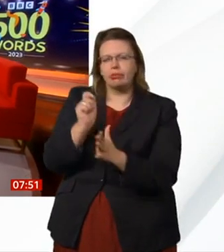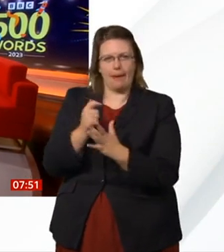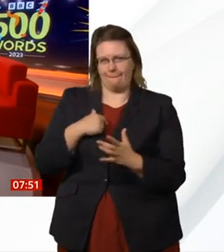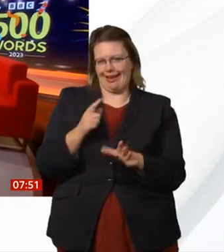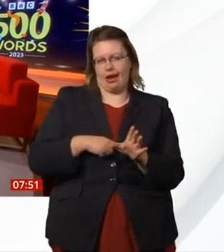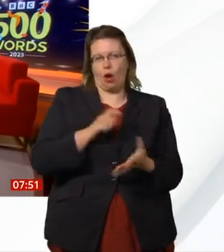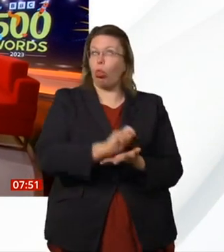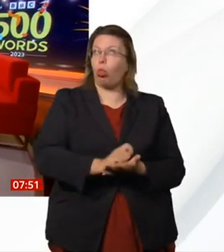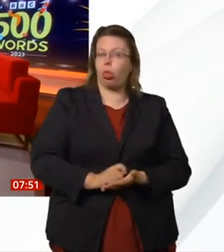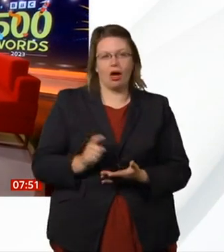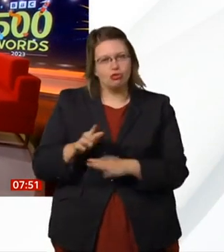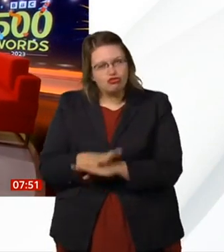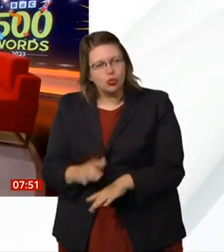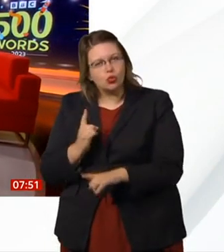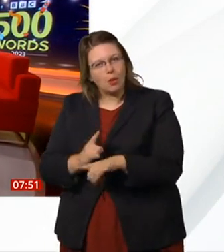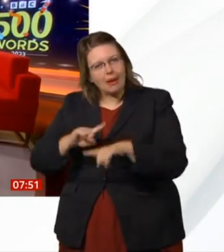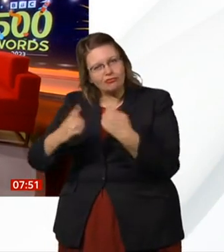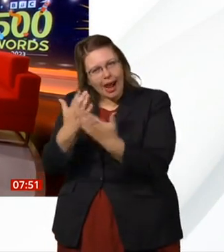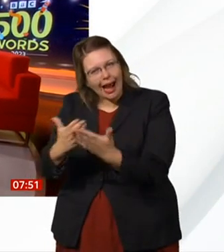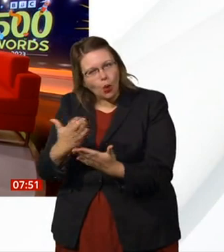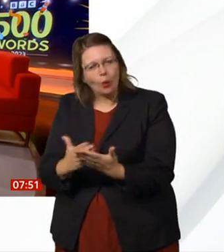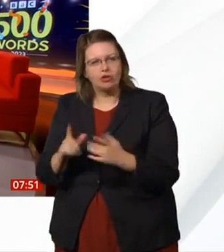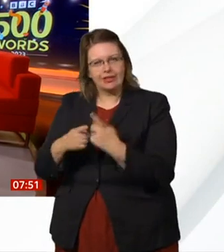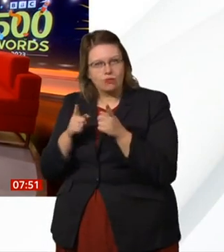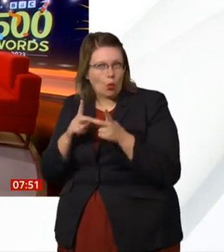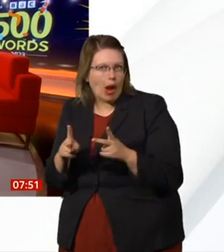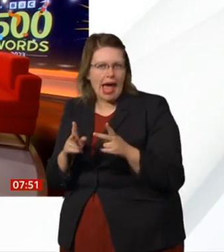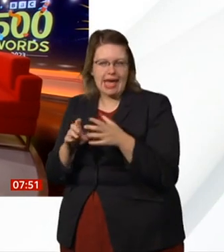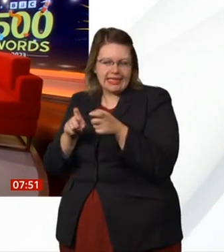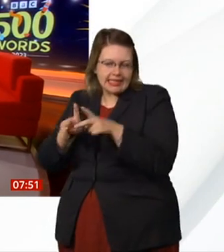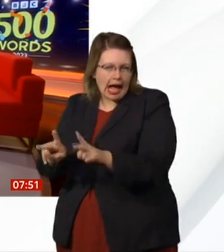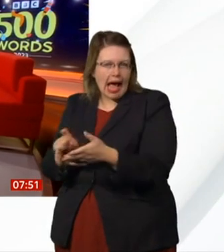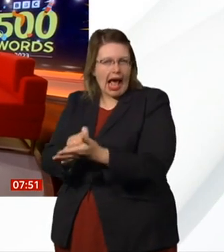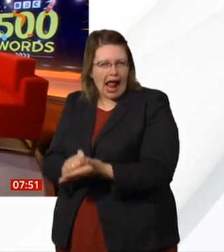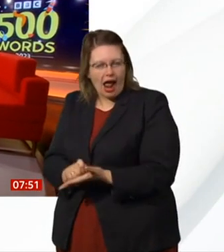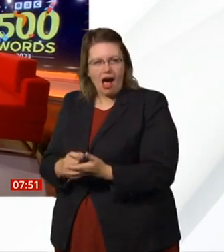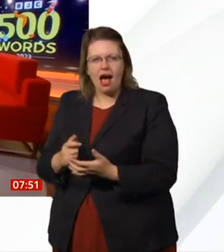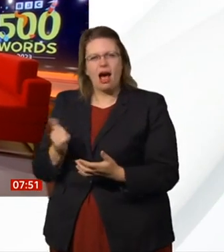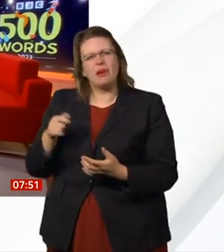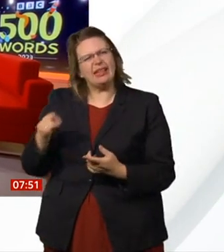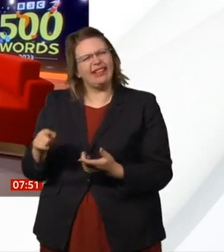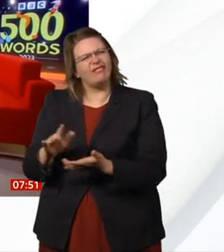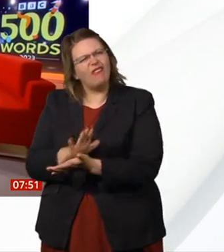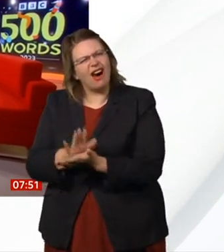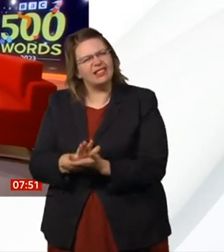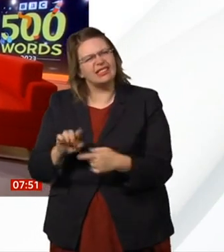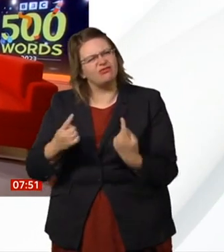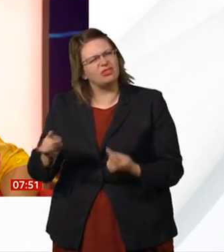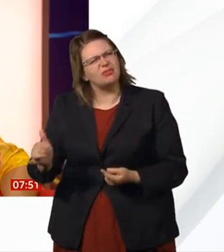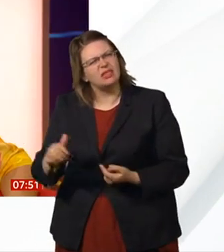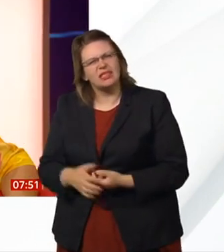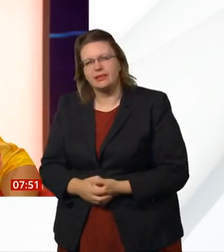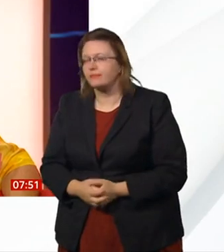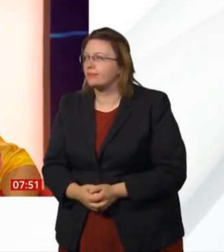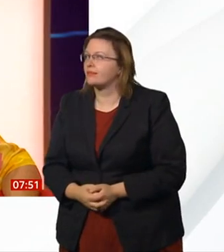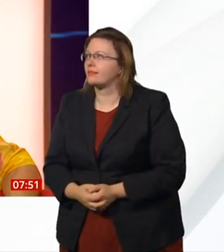did when we were at school. They're talking about the very precise formats and this kind of thing. Maybe that's not as much fun as it used to be. I mean, I've received a